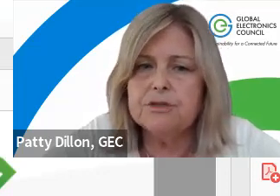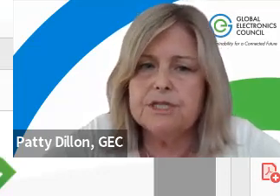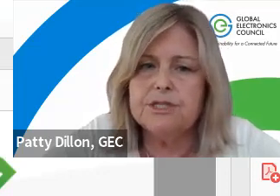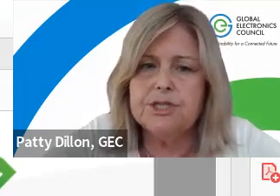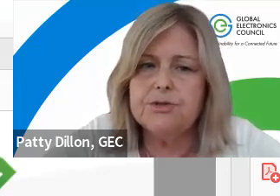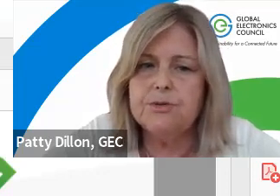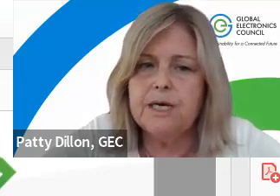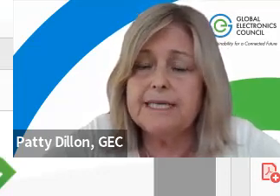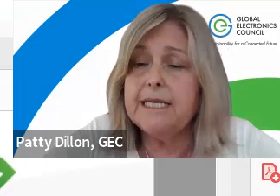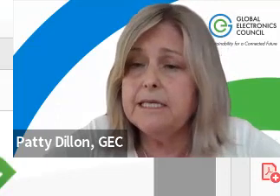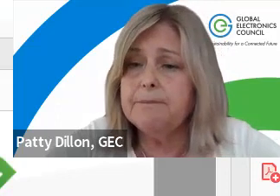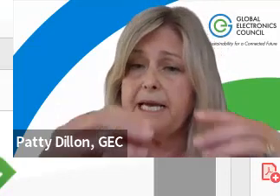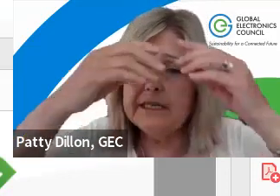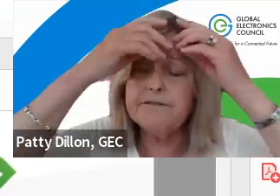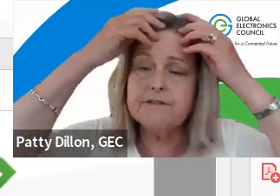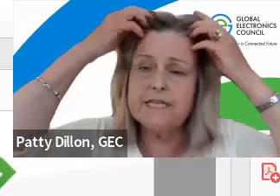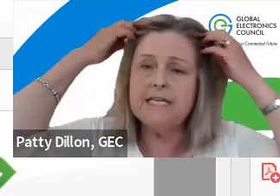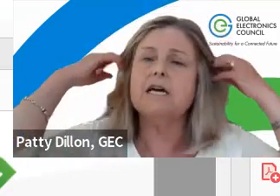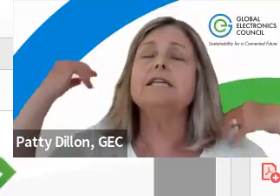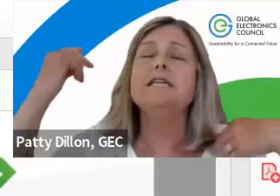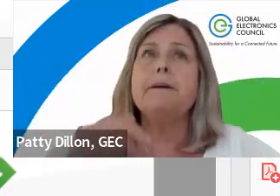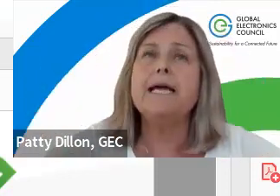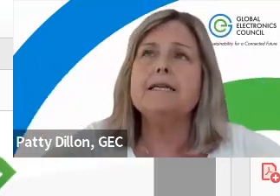also chosen to get